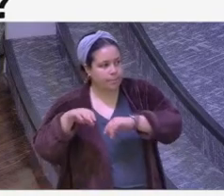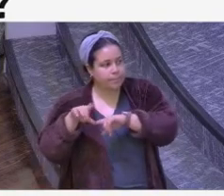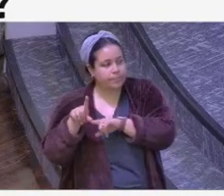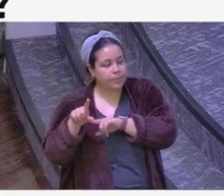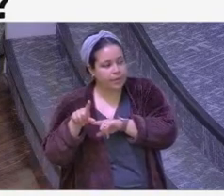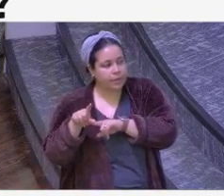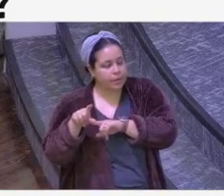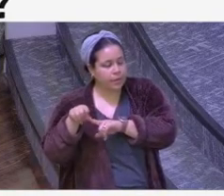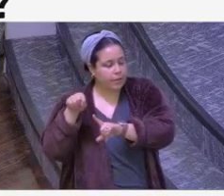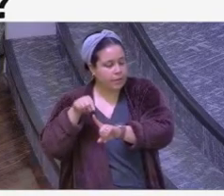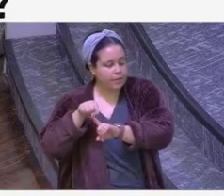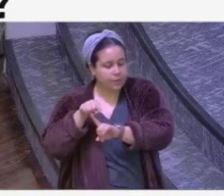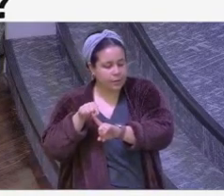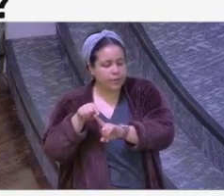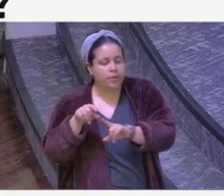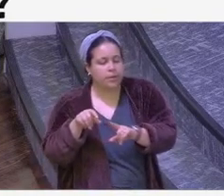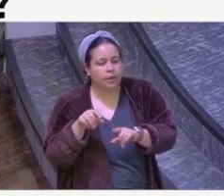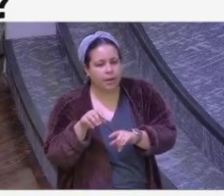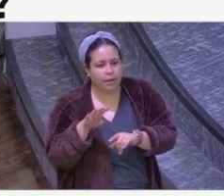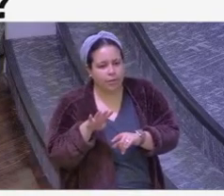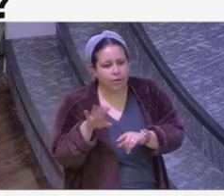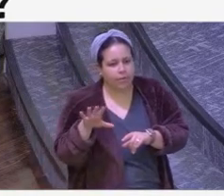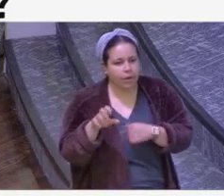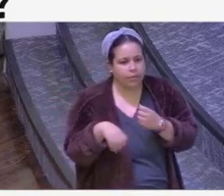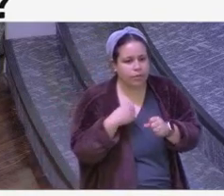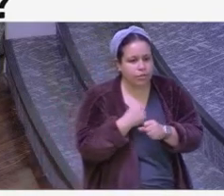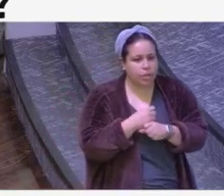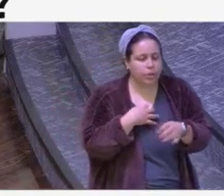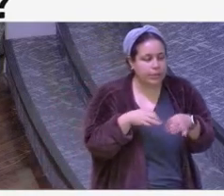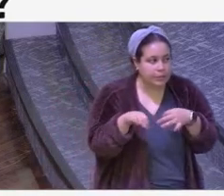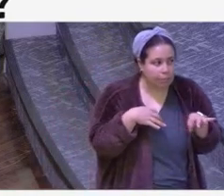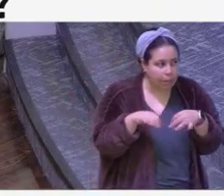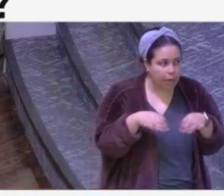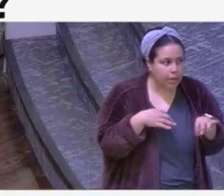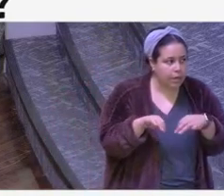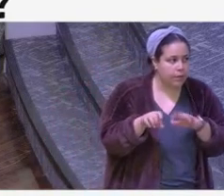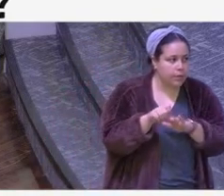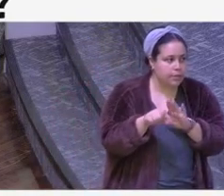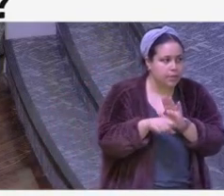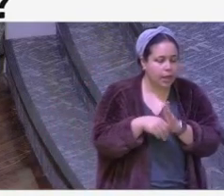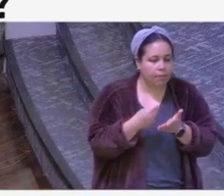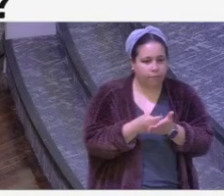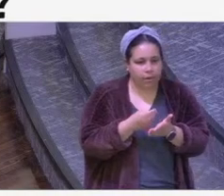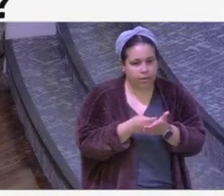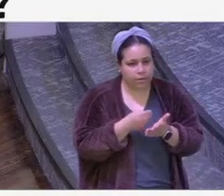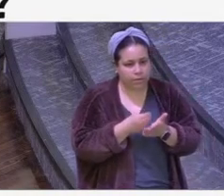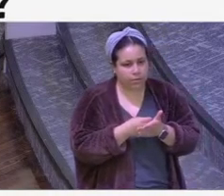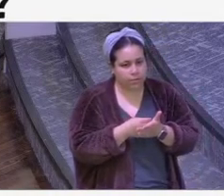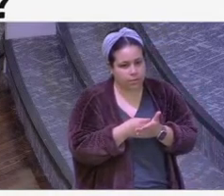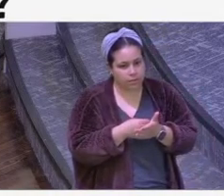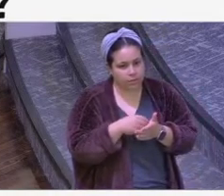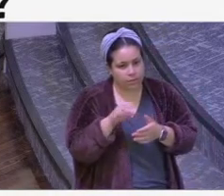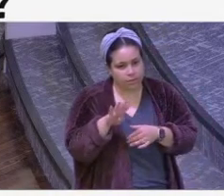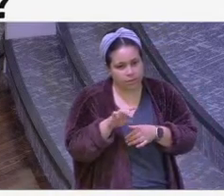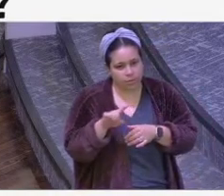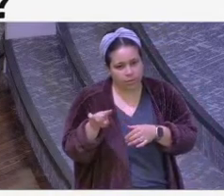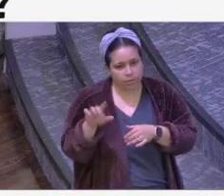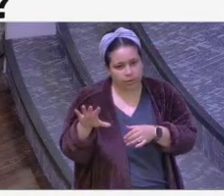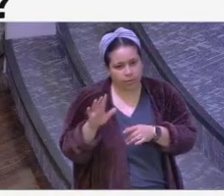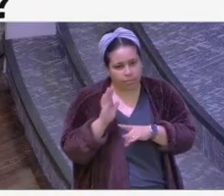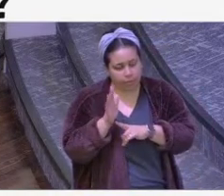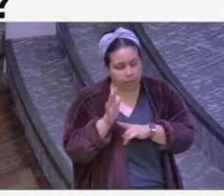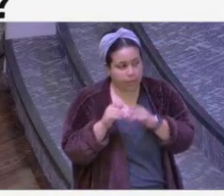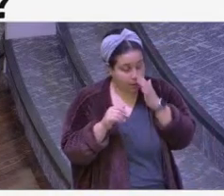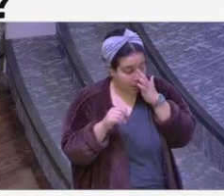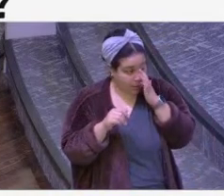about 4 or 5 years old, but I think it does a great job explaining how we do get state funding. So it's about a 4 to 5 minute video put out by